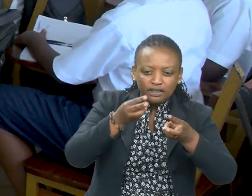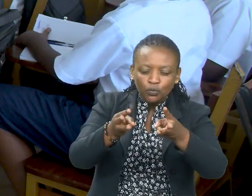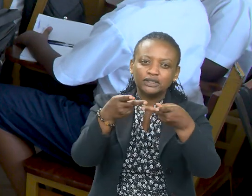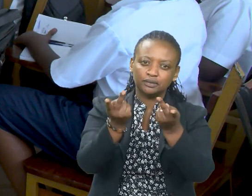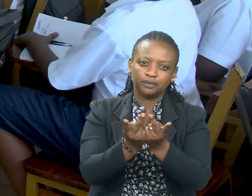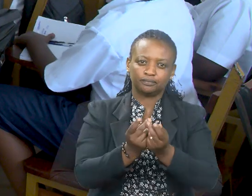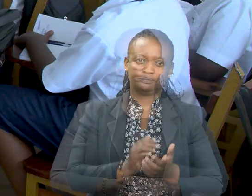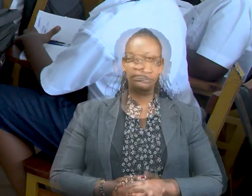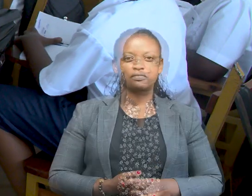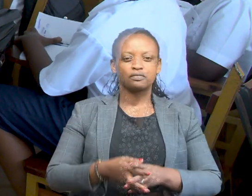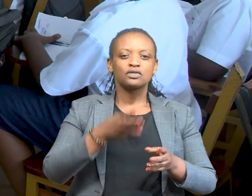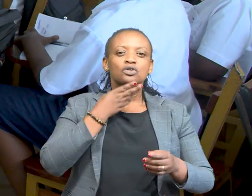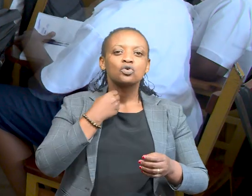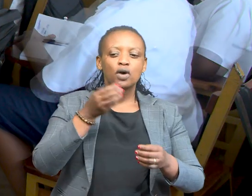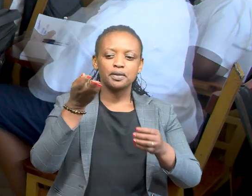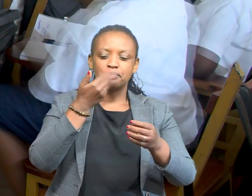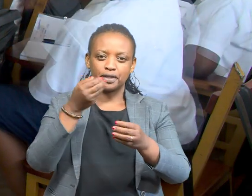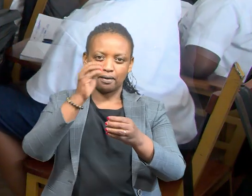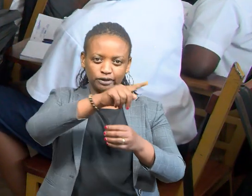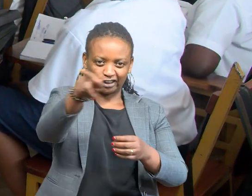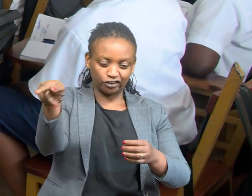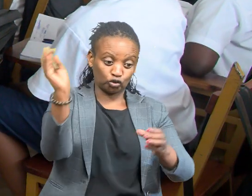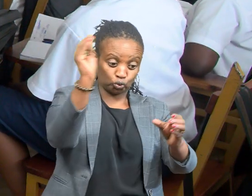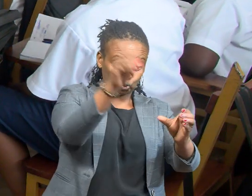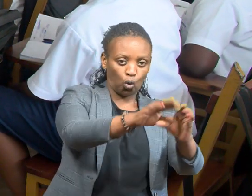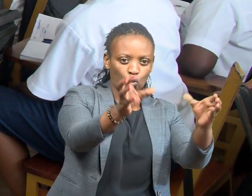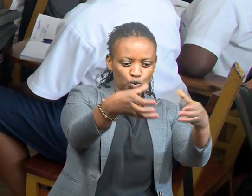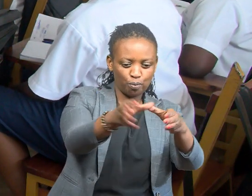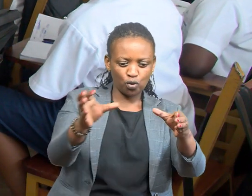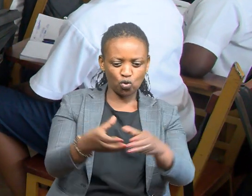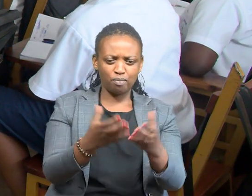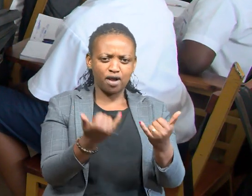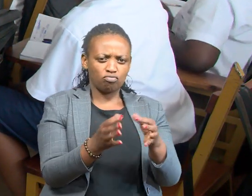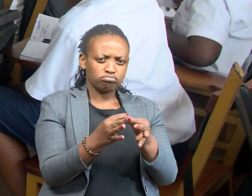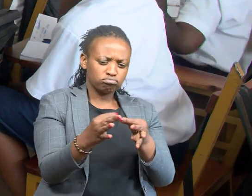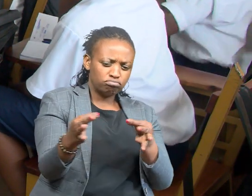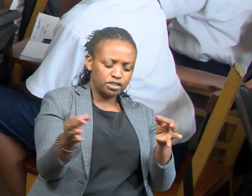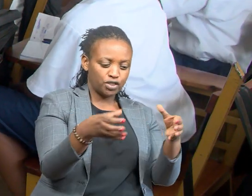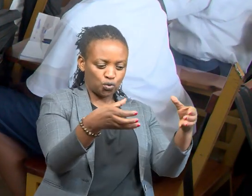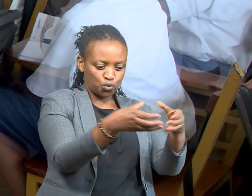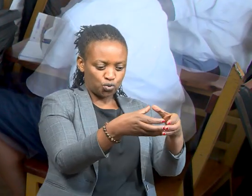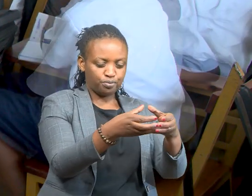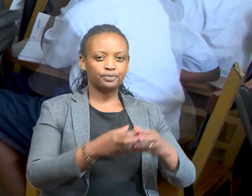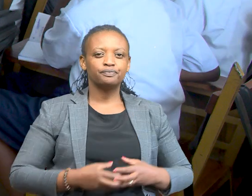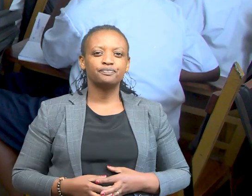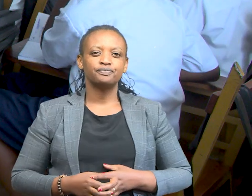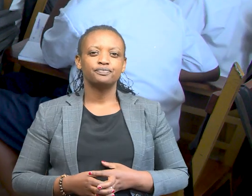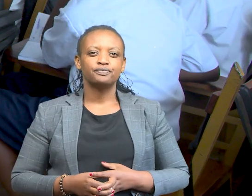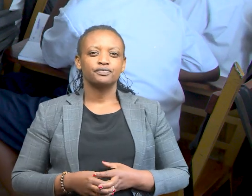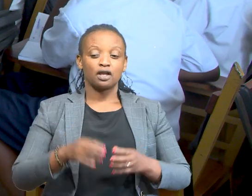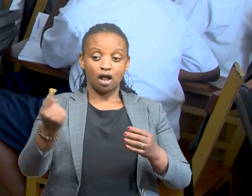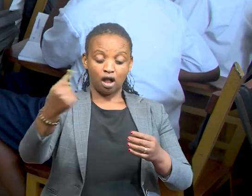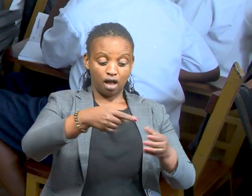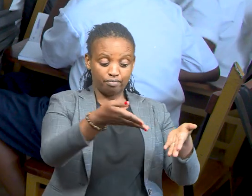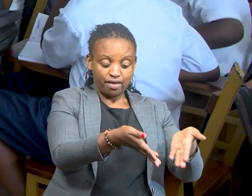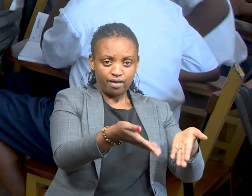pace. I want you to go into groups. We are going to measure this group. Can you